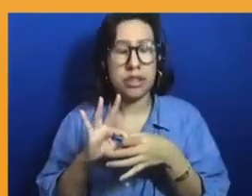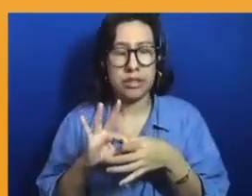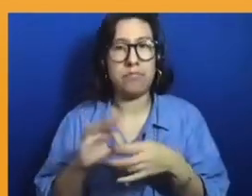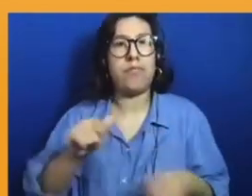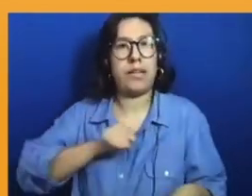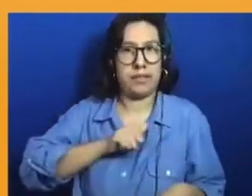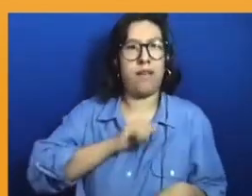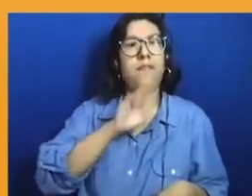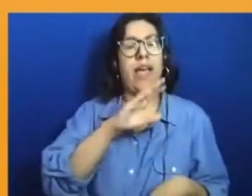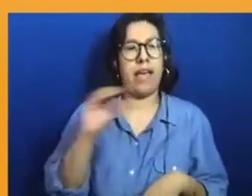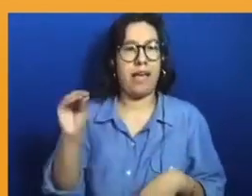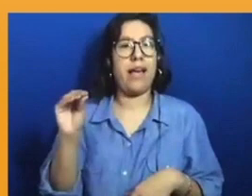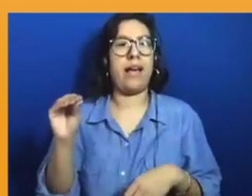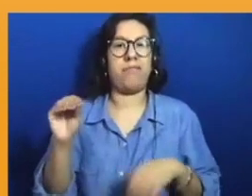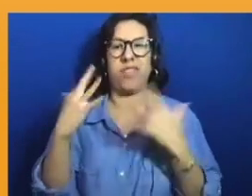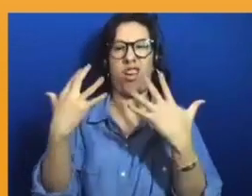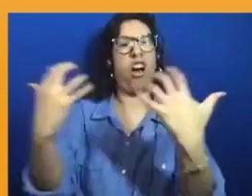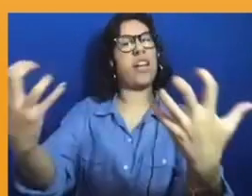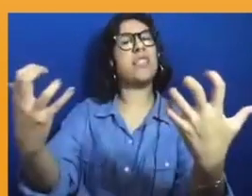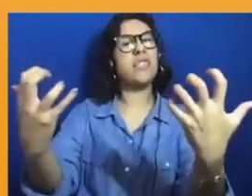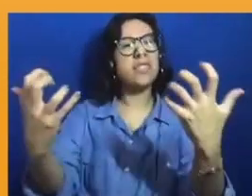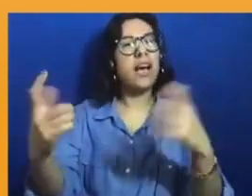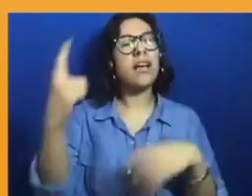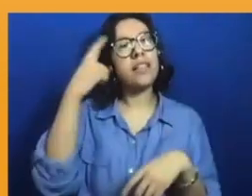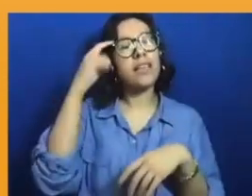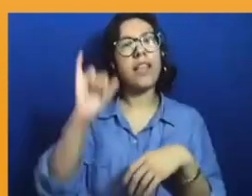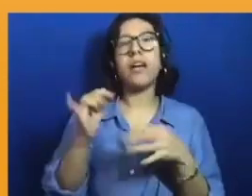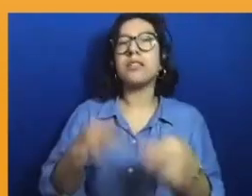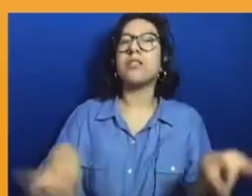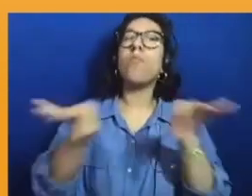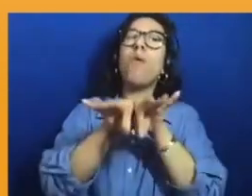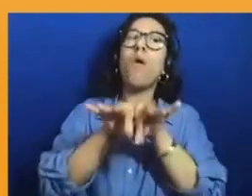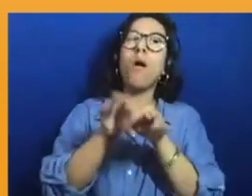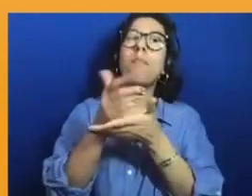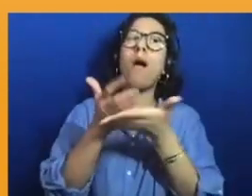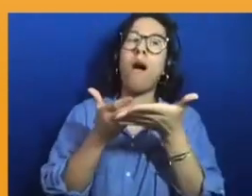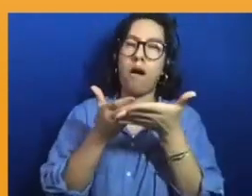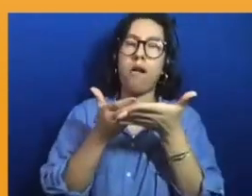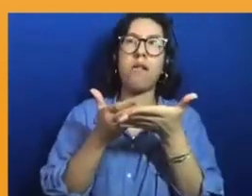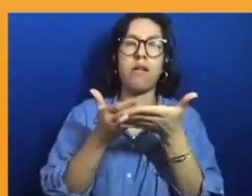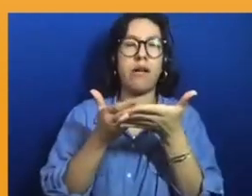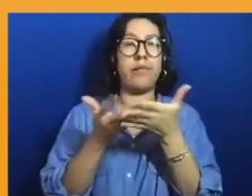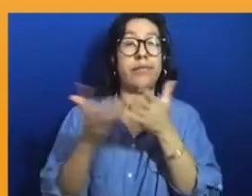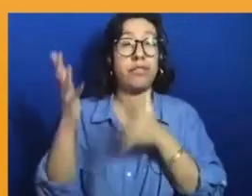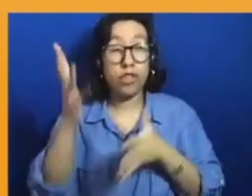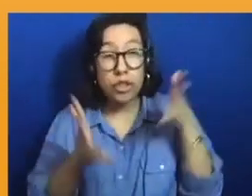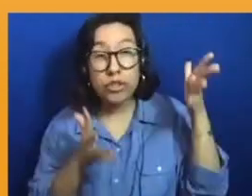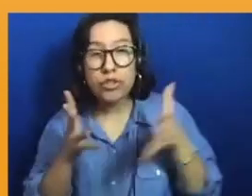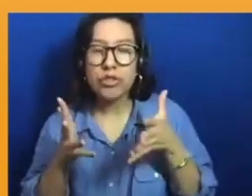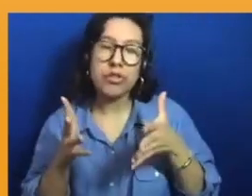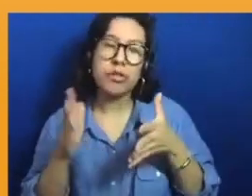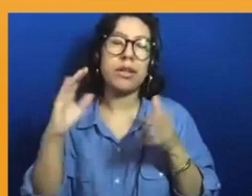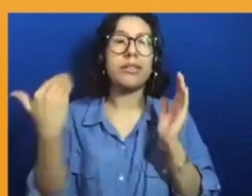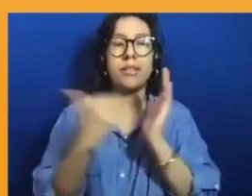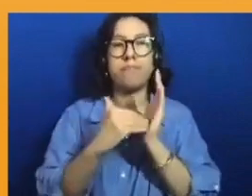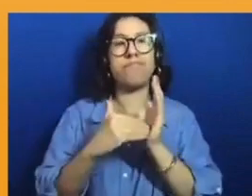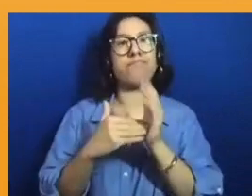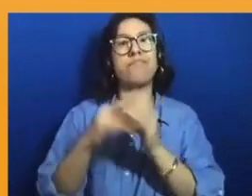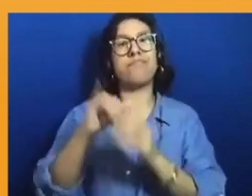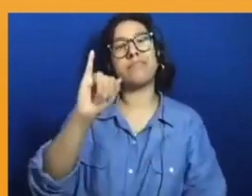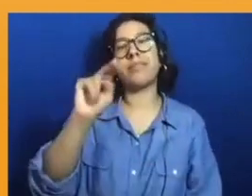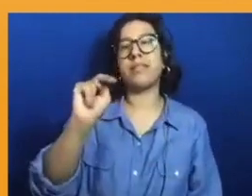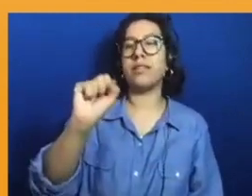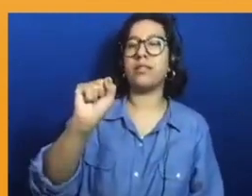myself and the audience. And so I think that that's such an important part of, you know, gesture, if you will, like instrumental